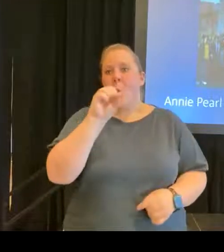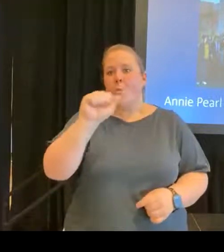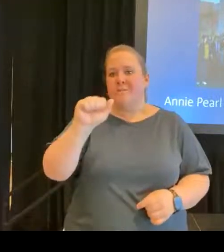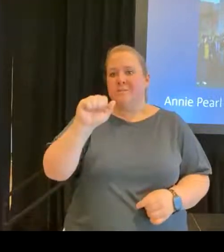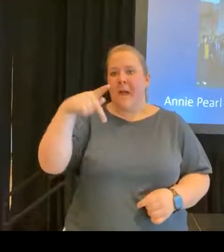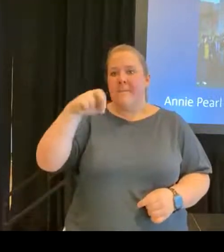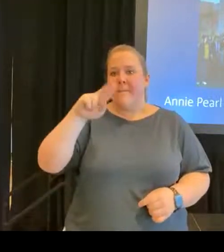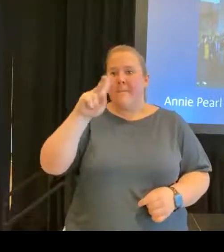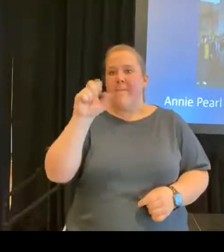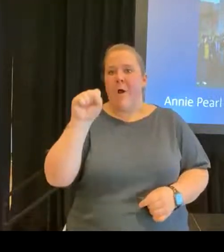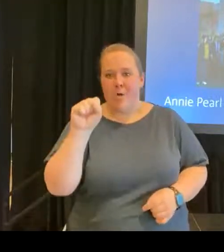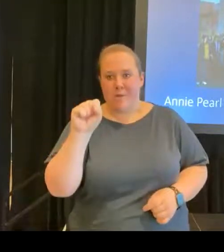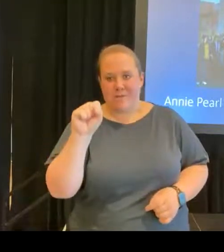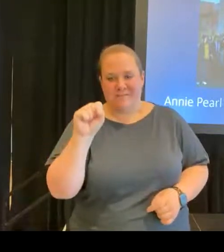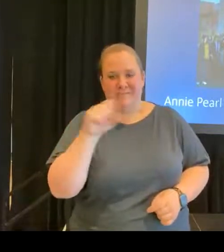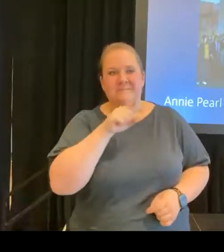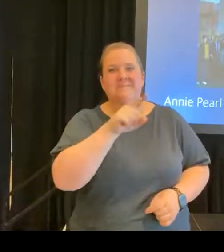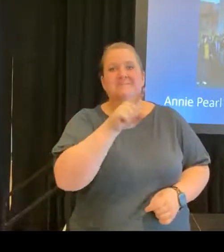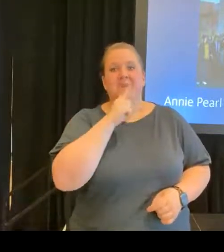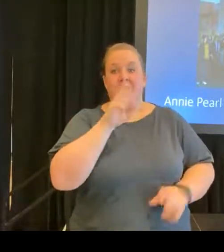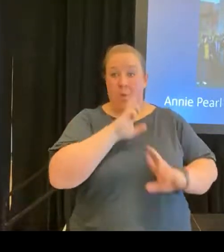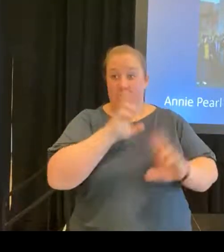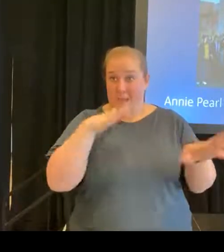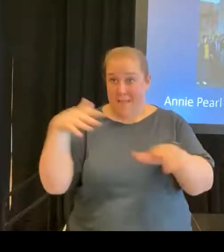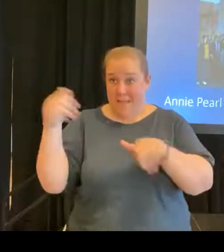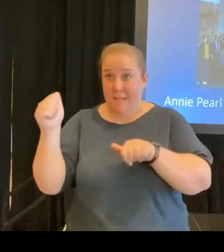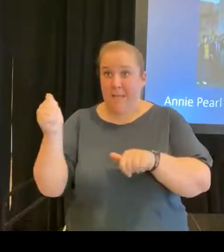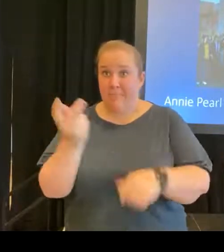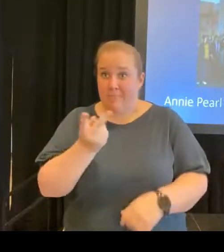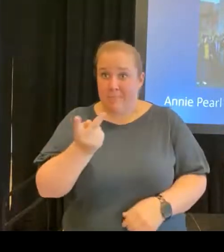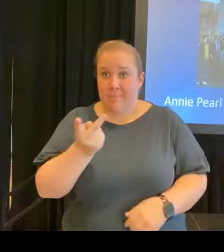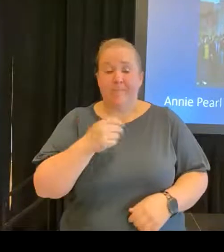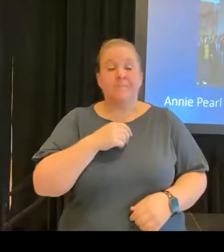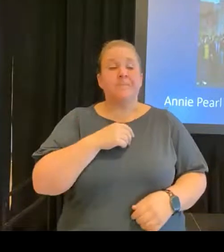Parks. So when they got ready to leave,